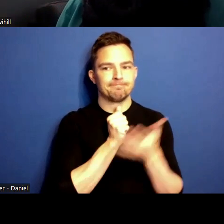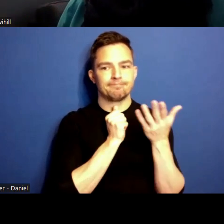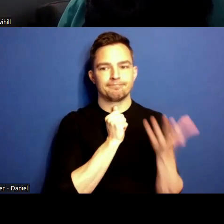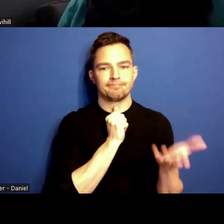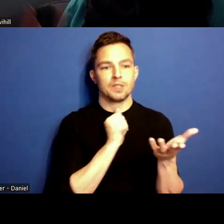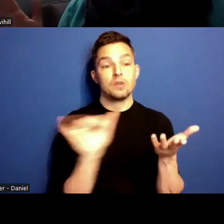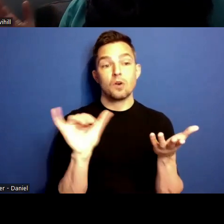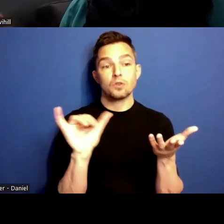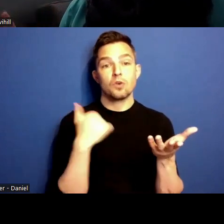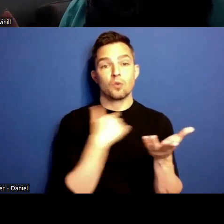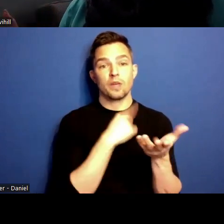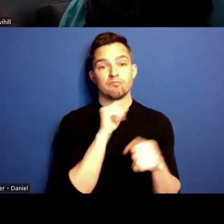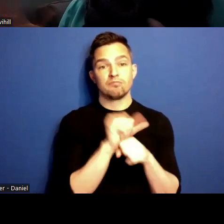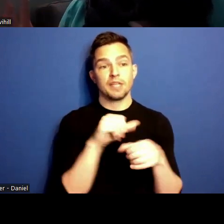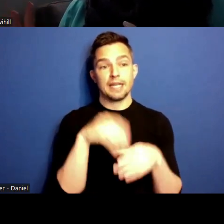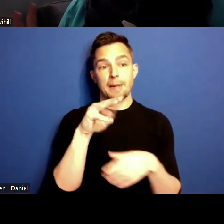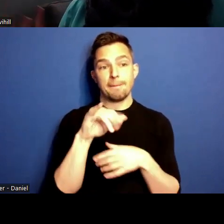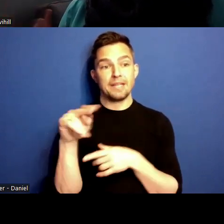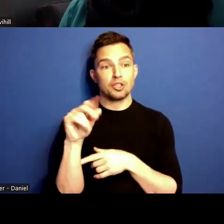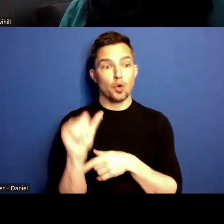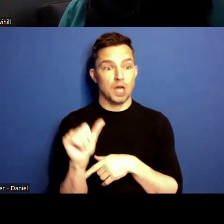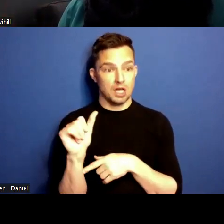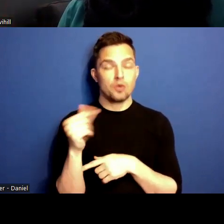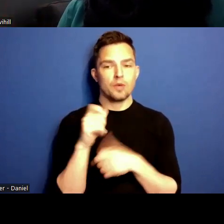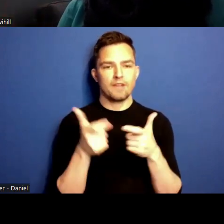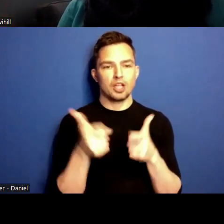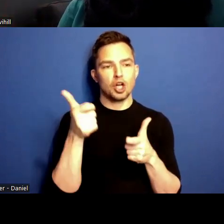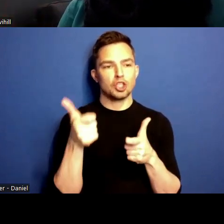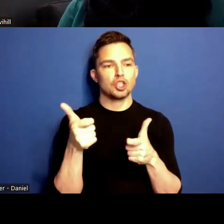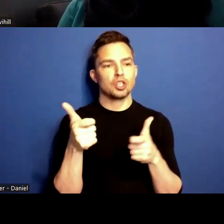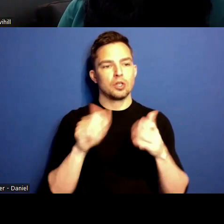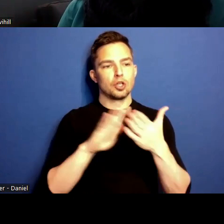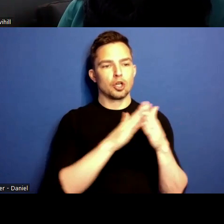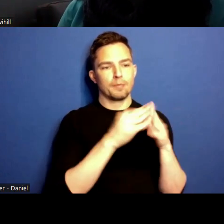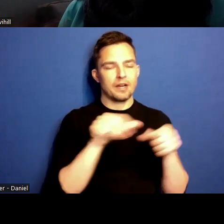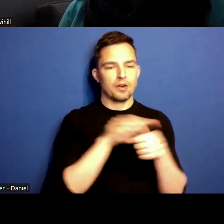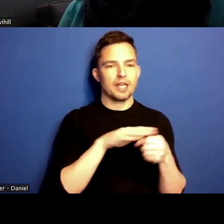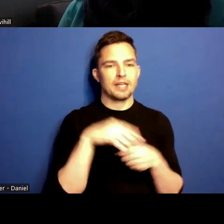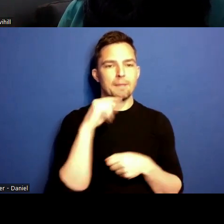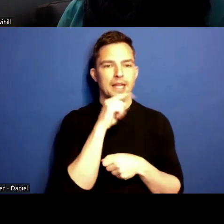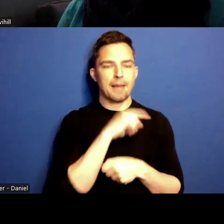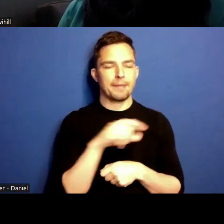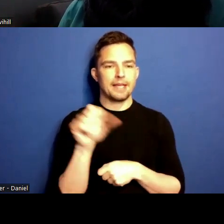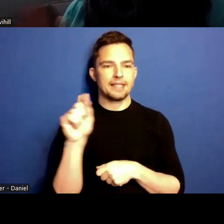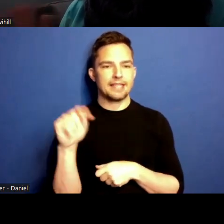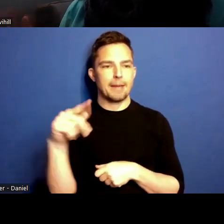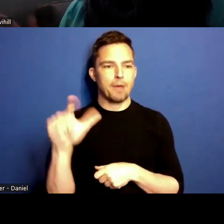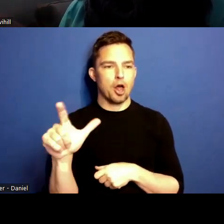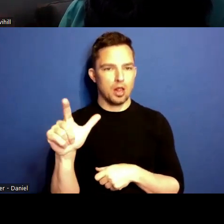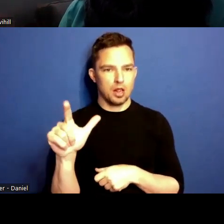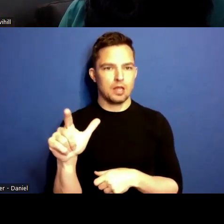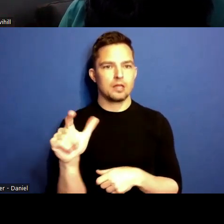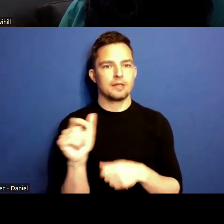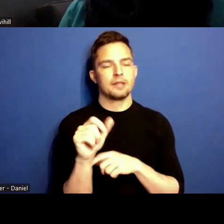We also certainly, in Minnesota, we have a large urban area in Minneapolis and St. Paul, but also a